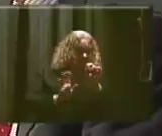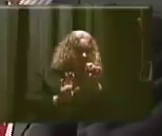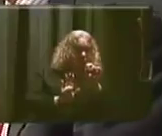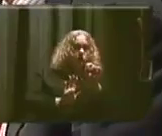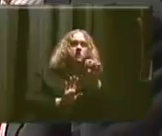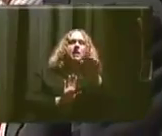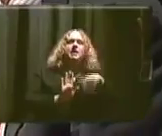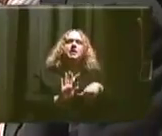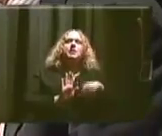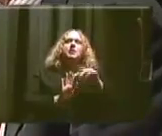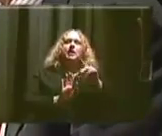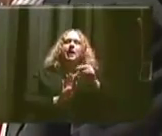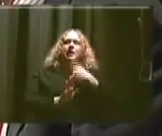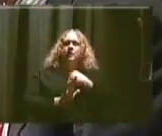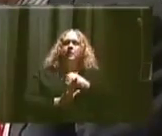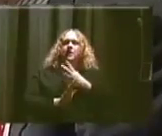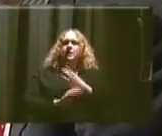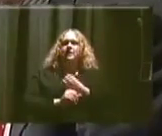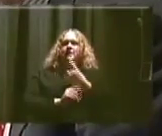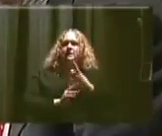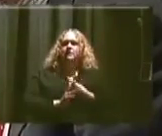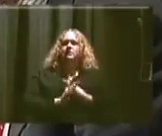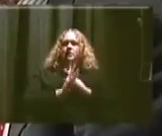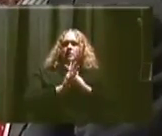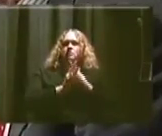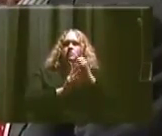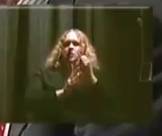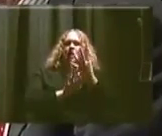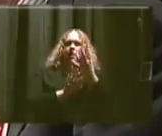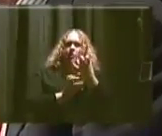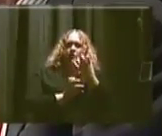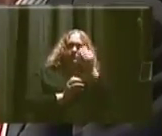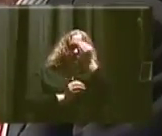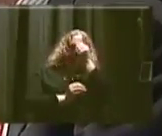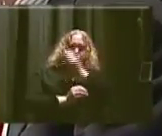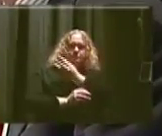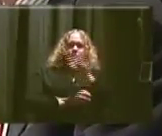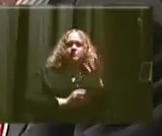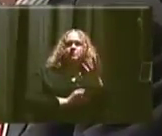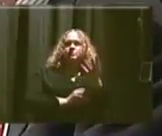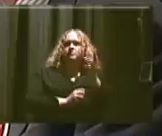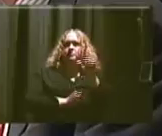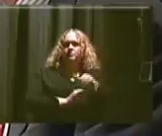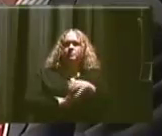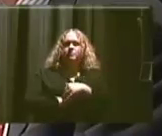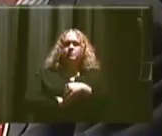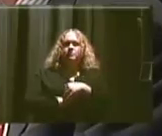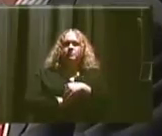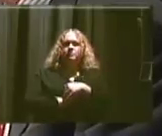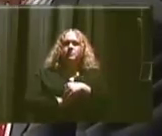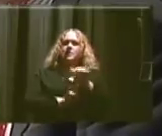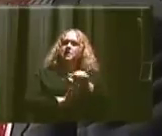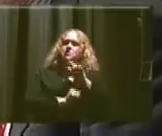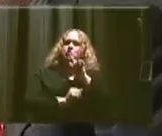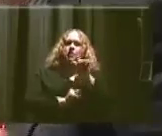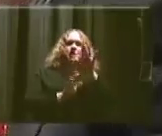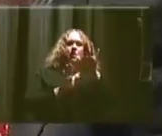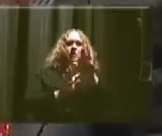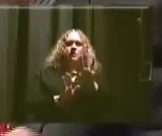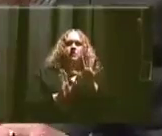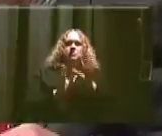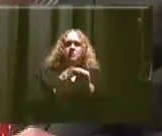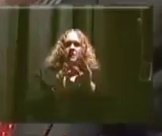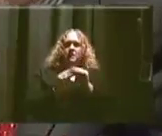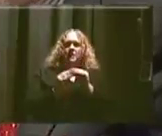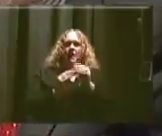But we're getting rolling. So I just wanted to flag that. I think this has been a wonderful meeting. We